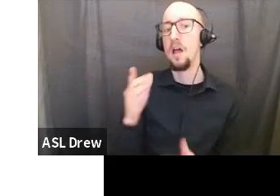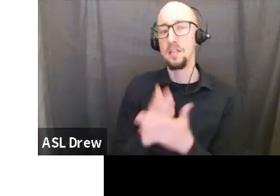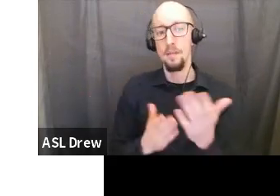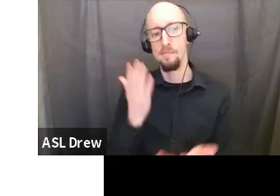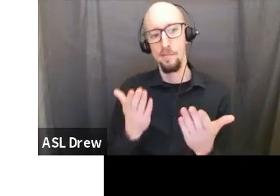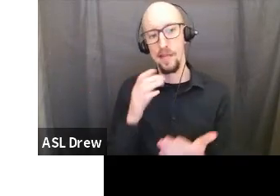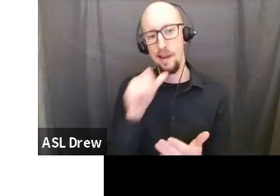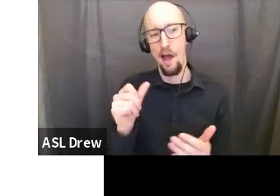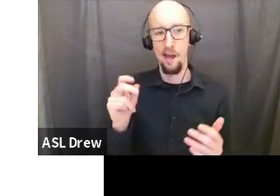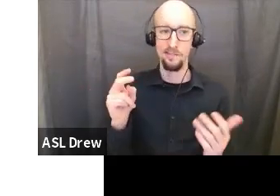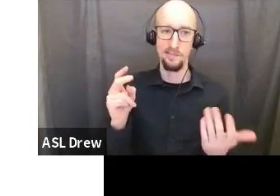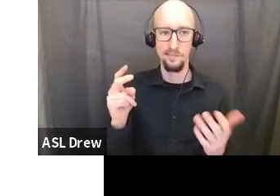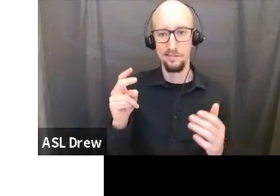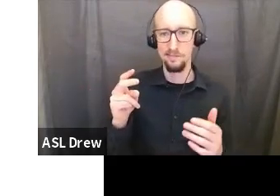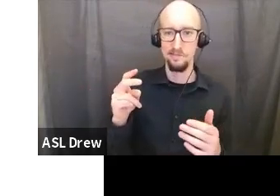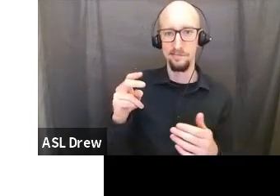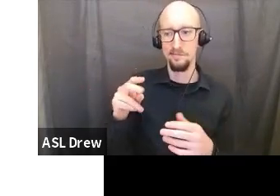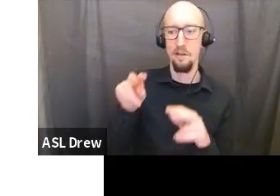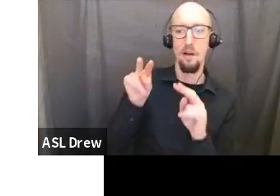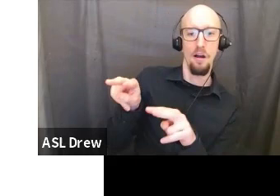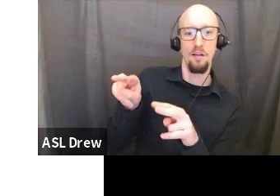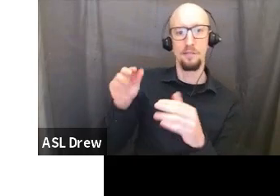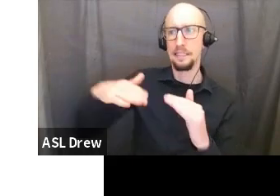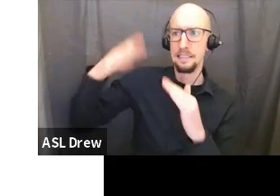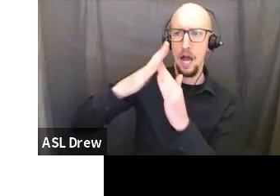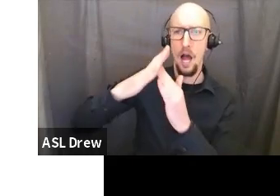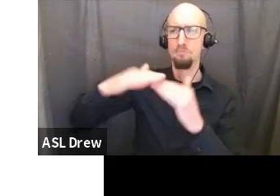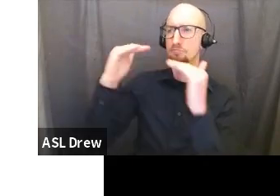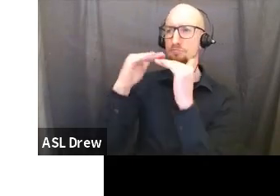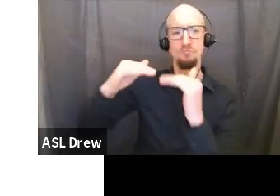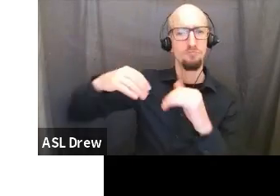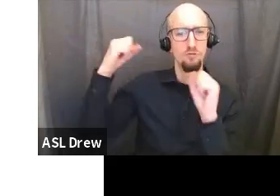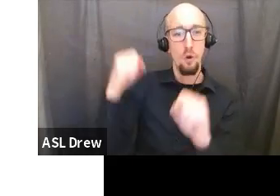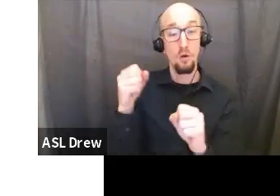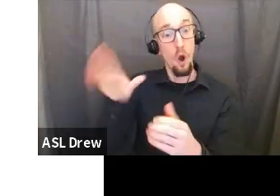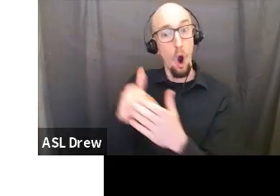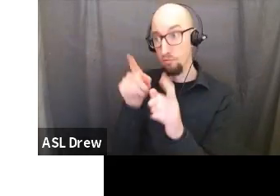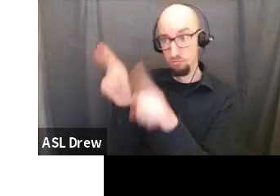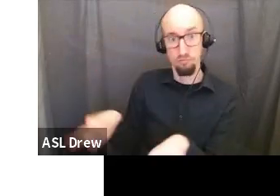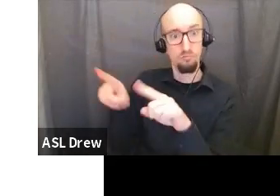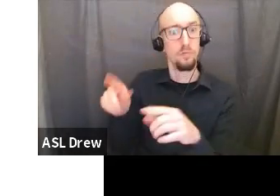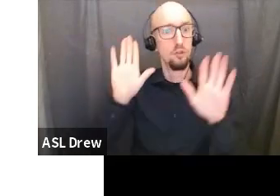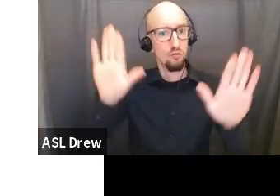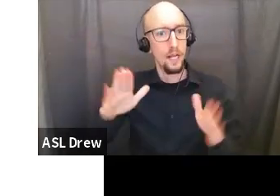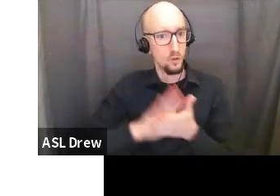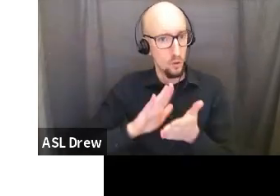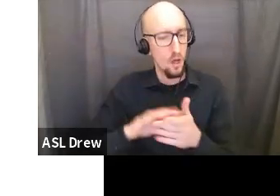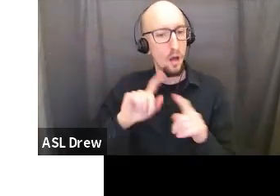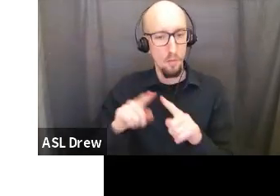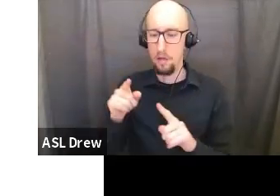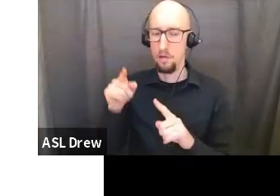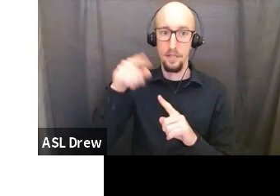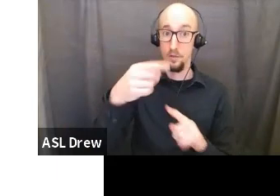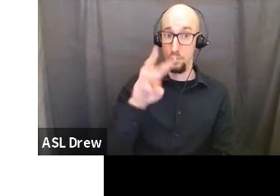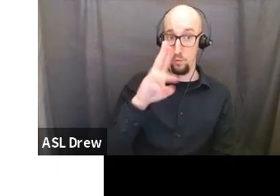considered as strong. They're all excellent schools, but here's an example that